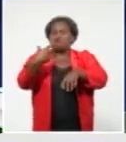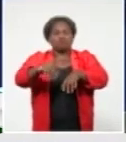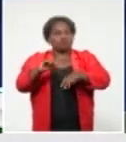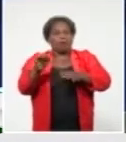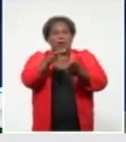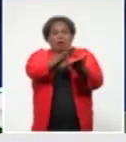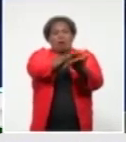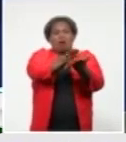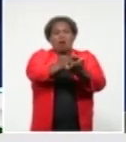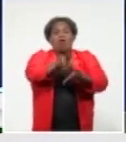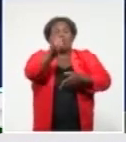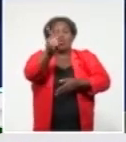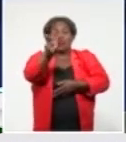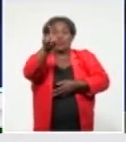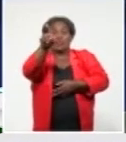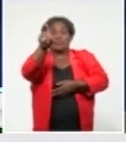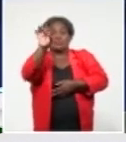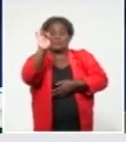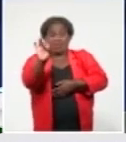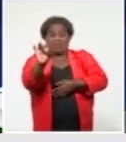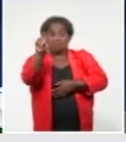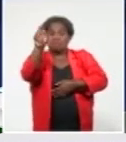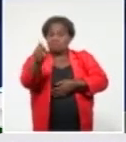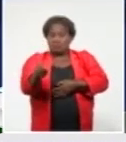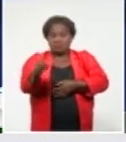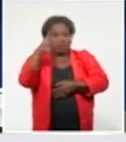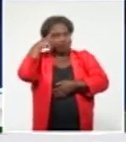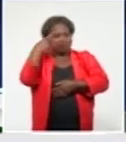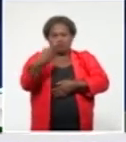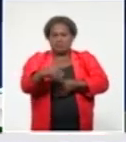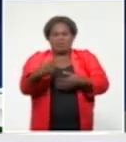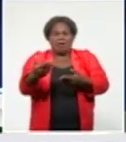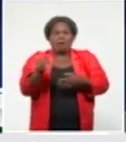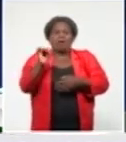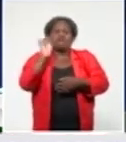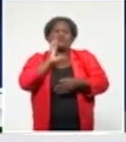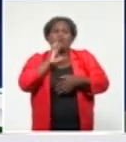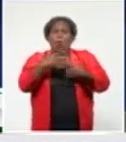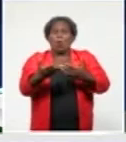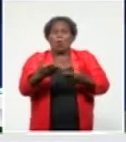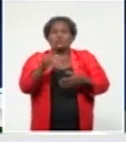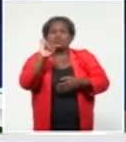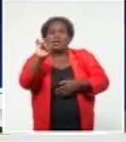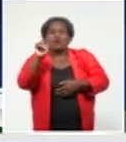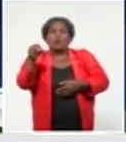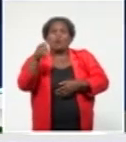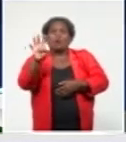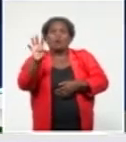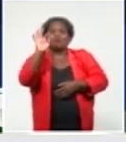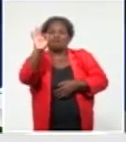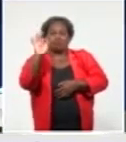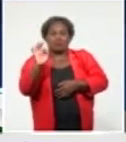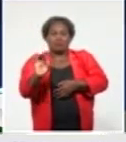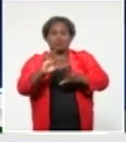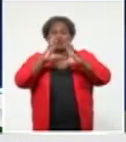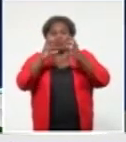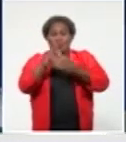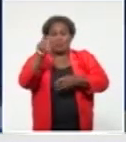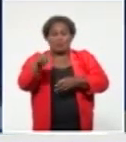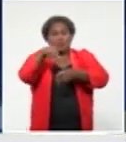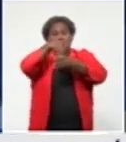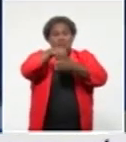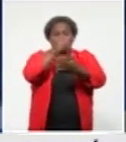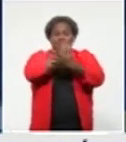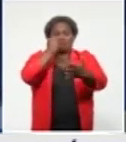and highlights one of the main characteristics of the disease, which tends to show statistics above 50%. There have been